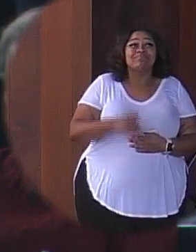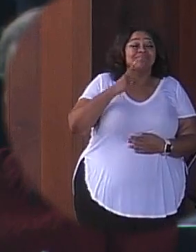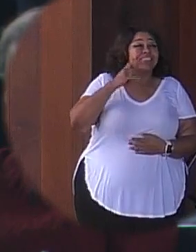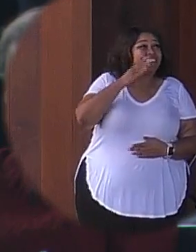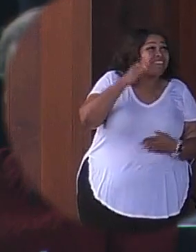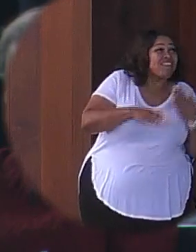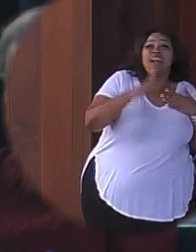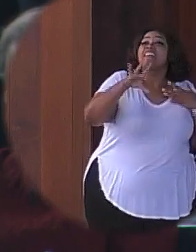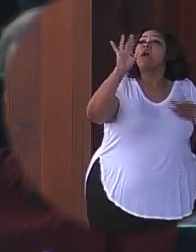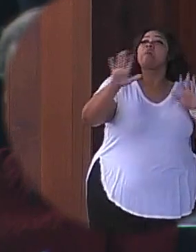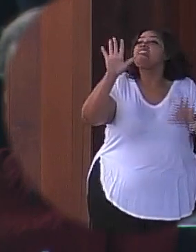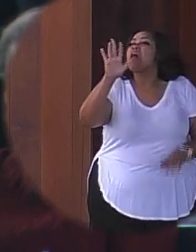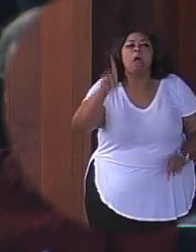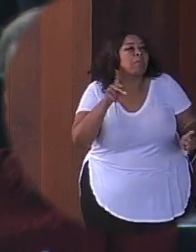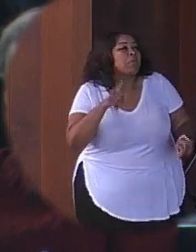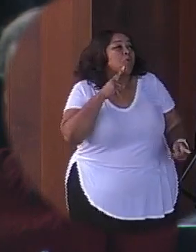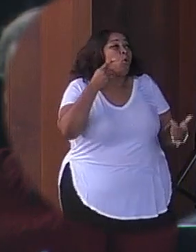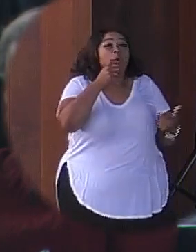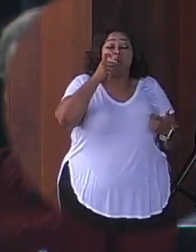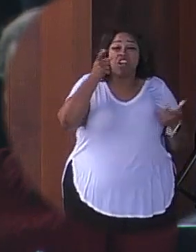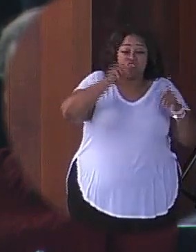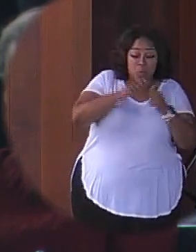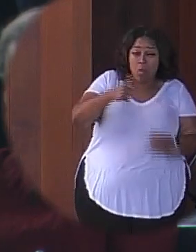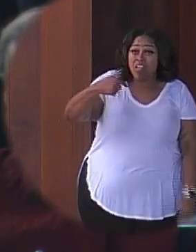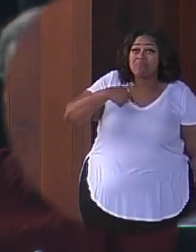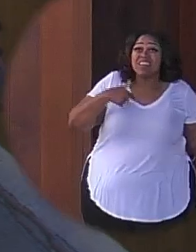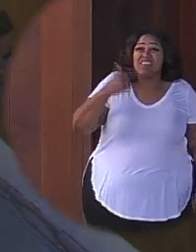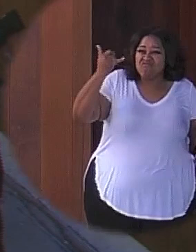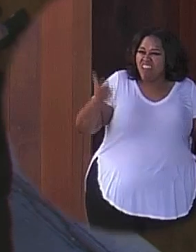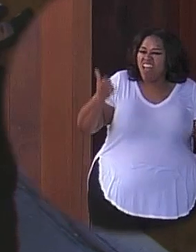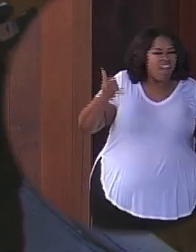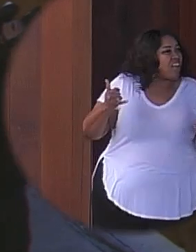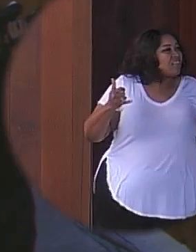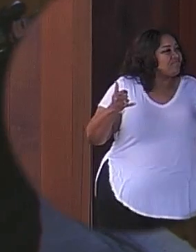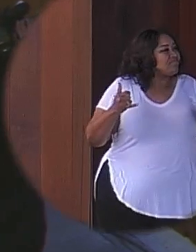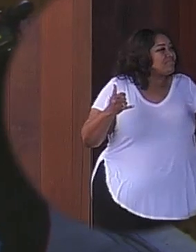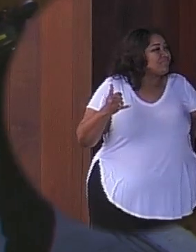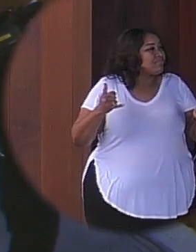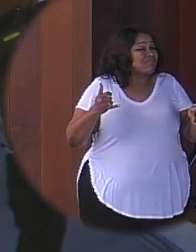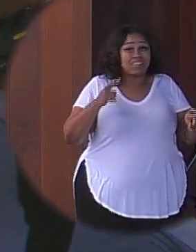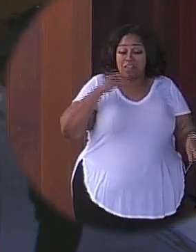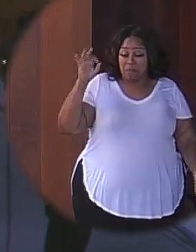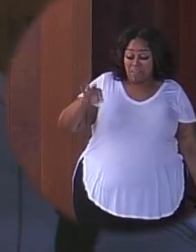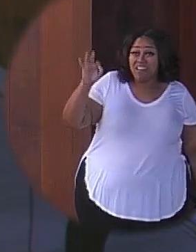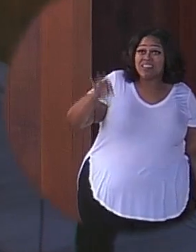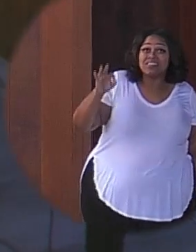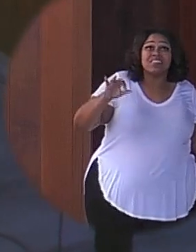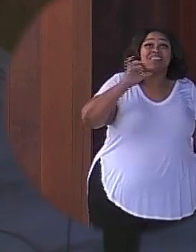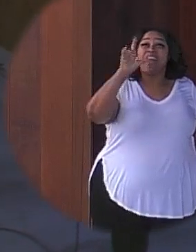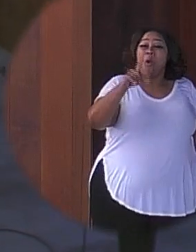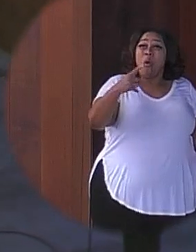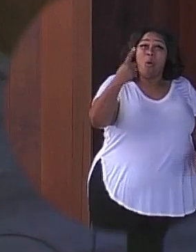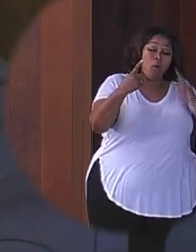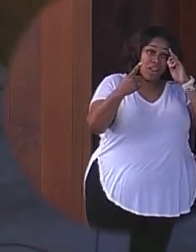about five folk that can declare right now, Pastor, not